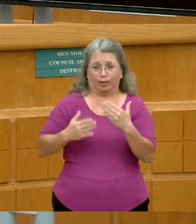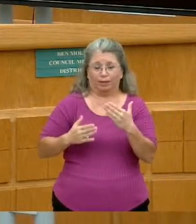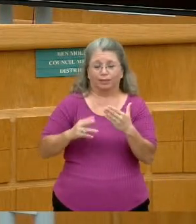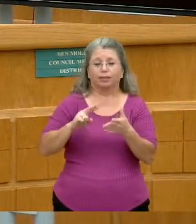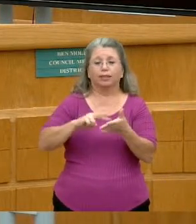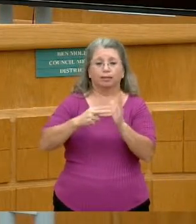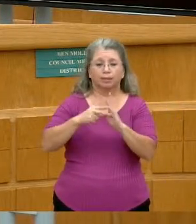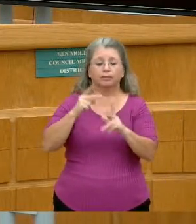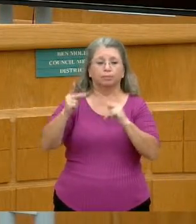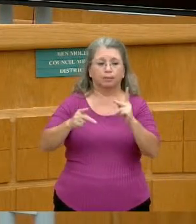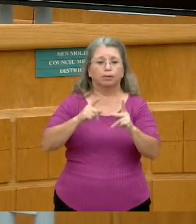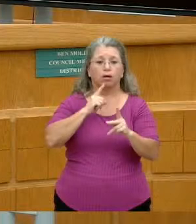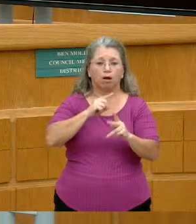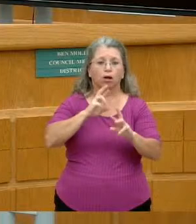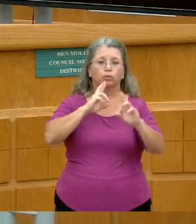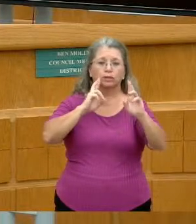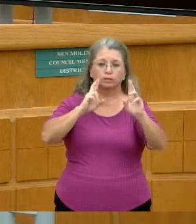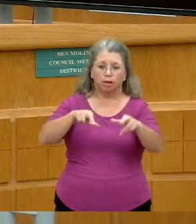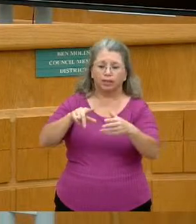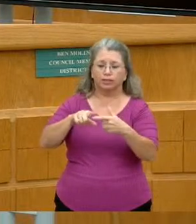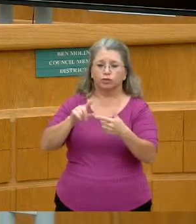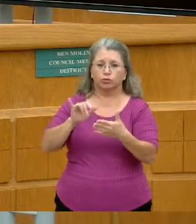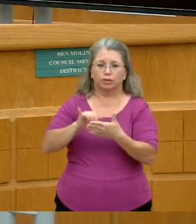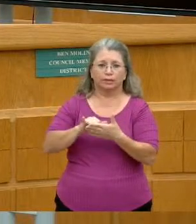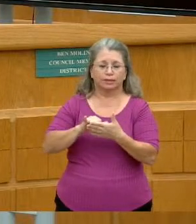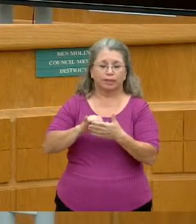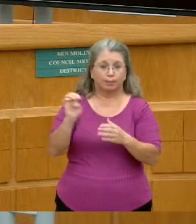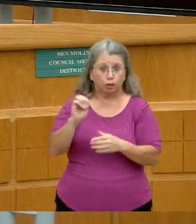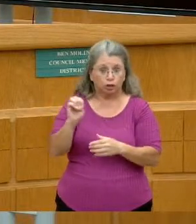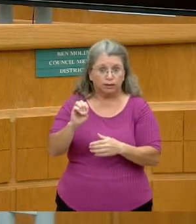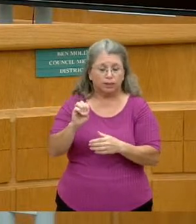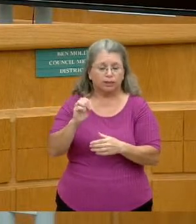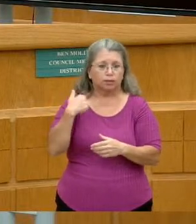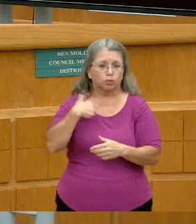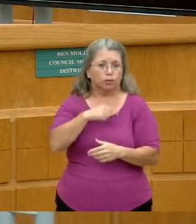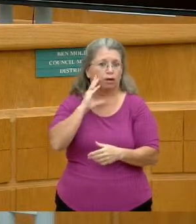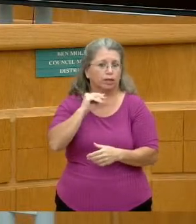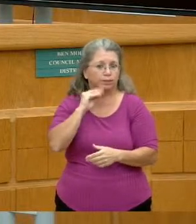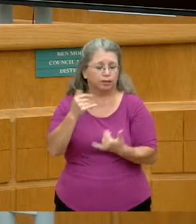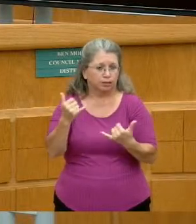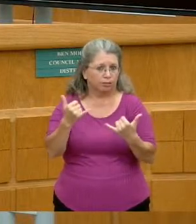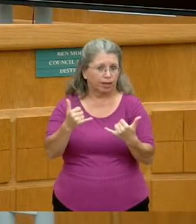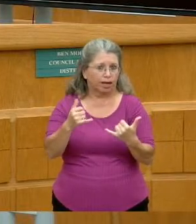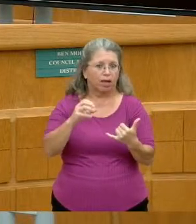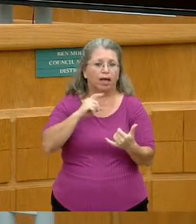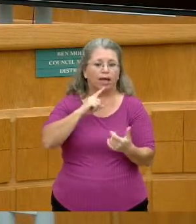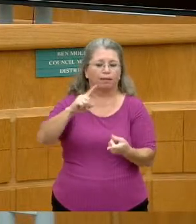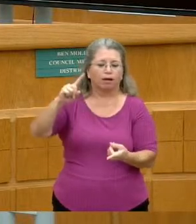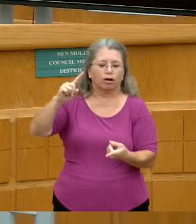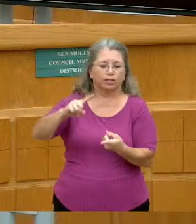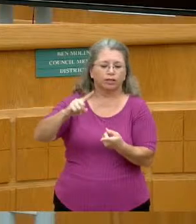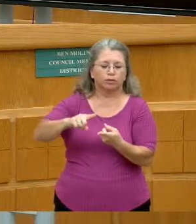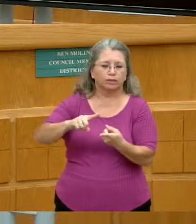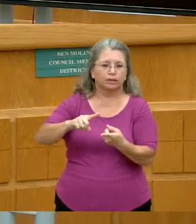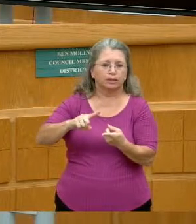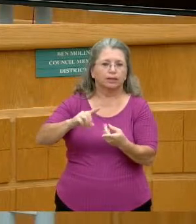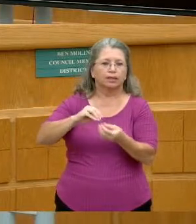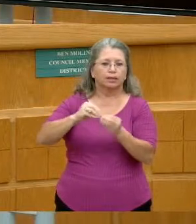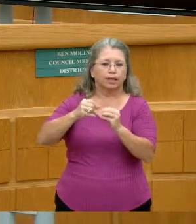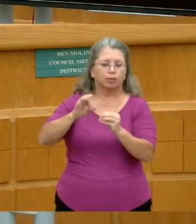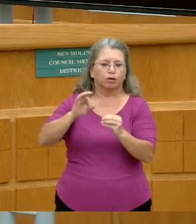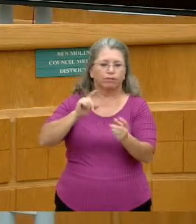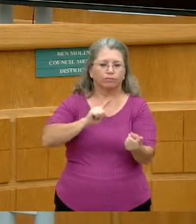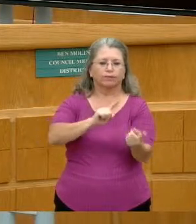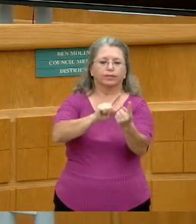responding to the emergency that we're in right now, and they're decreasing the amount of encounters that they have. And I believe that you